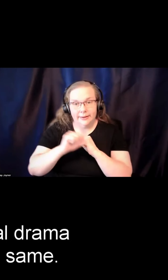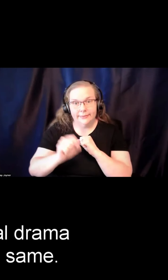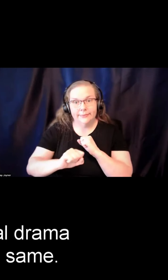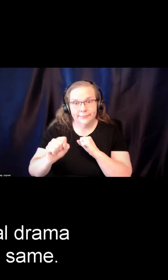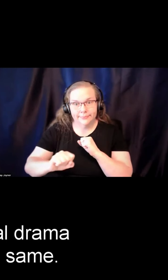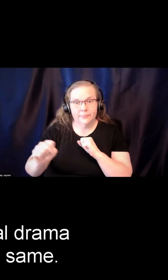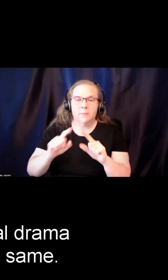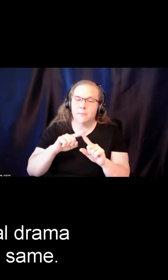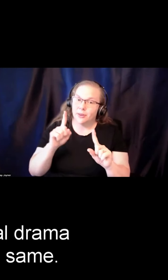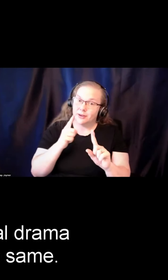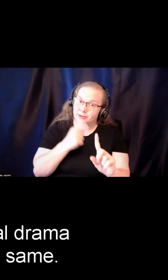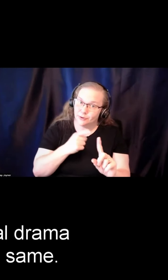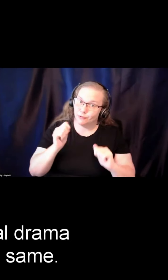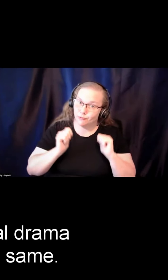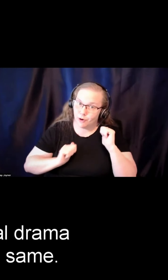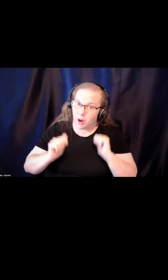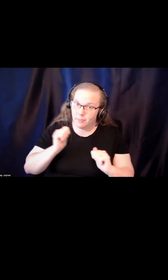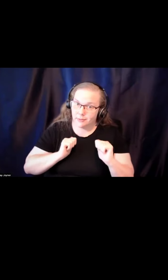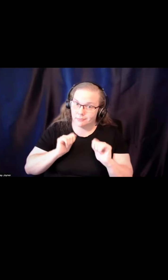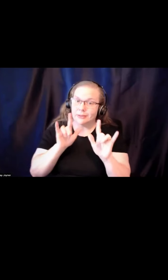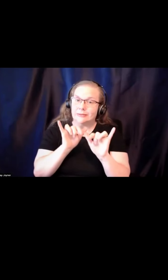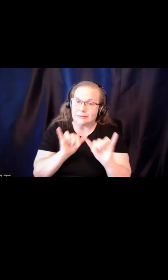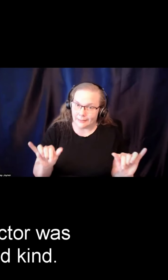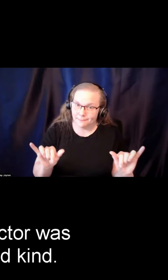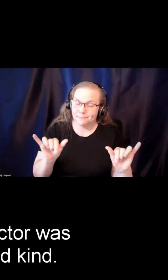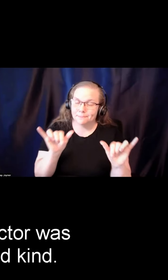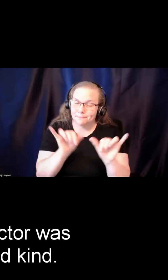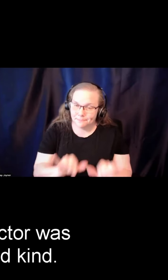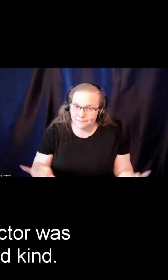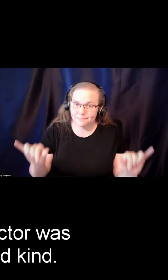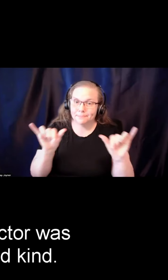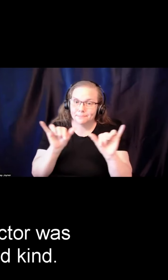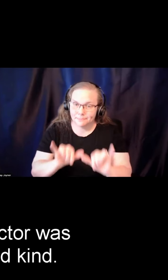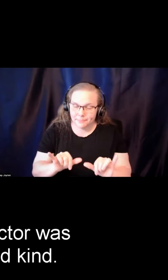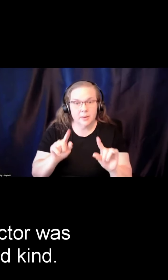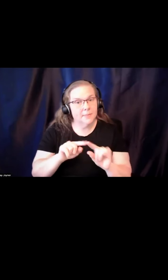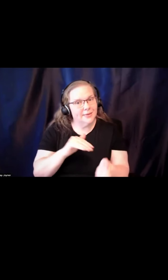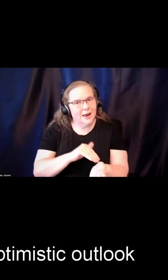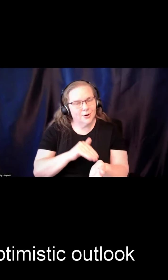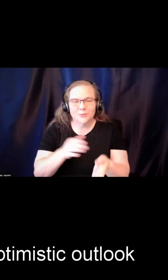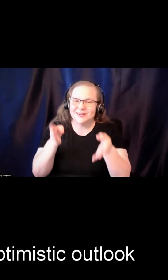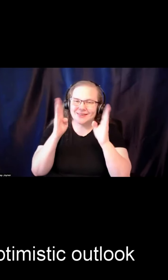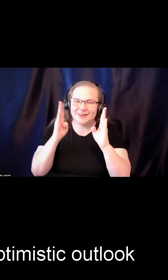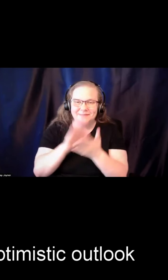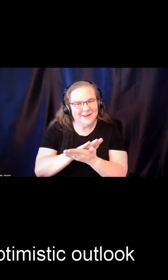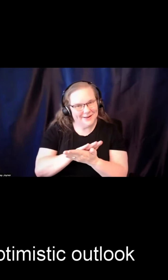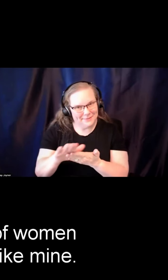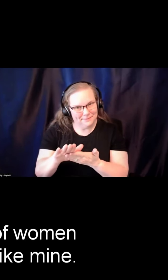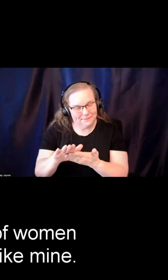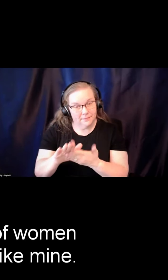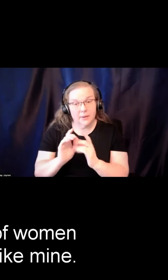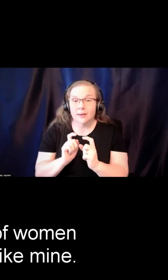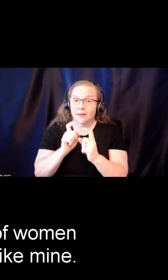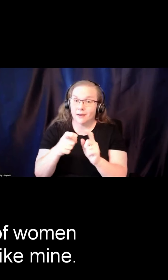but the central drama remains the same. This latest doctor was attentive and kind, and he offered an optimistic